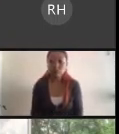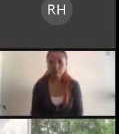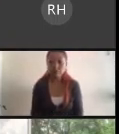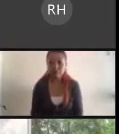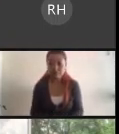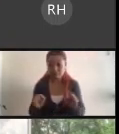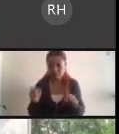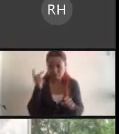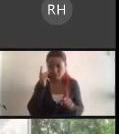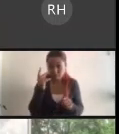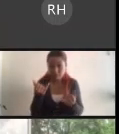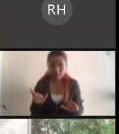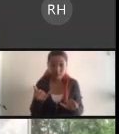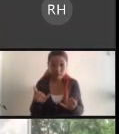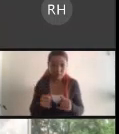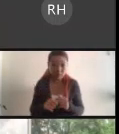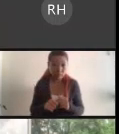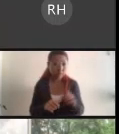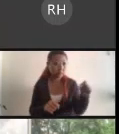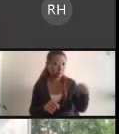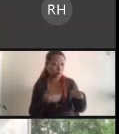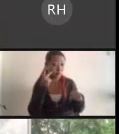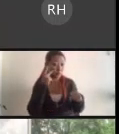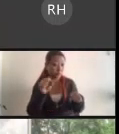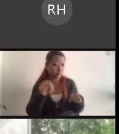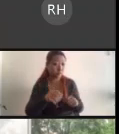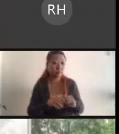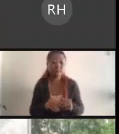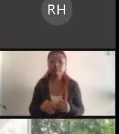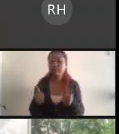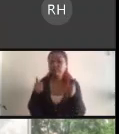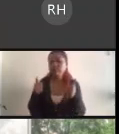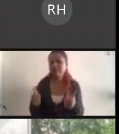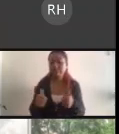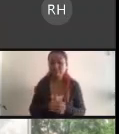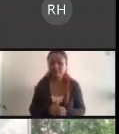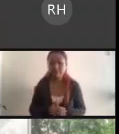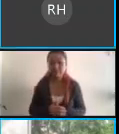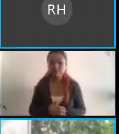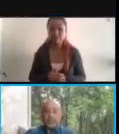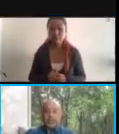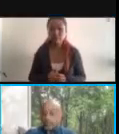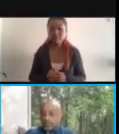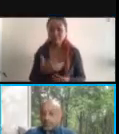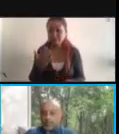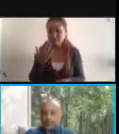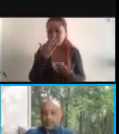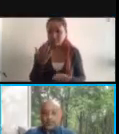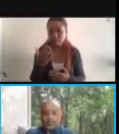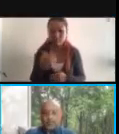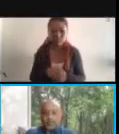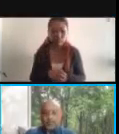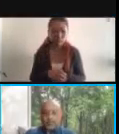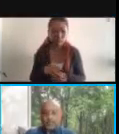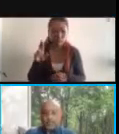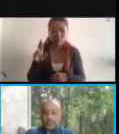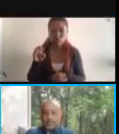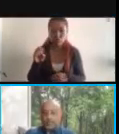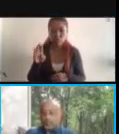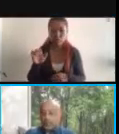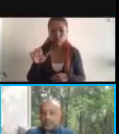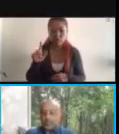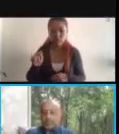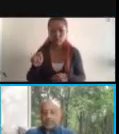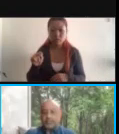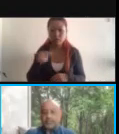Can you see it now? Yep, we see it. Okay. Thank you, Robert, and